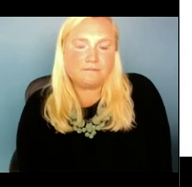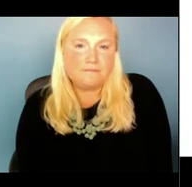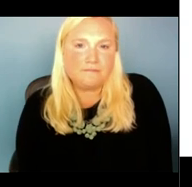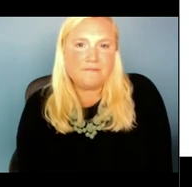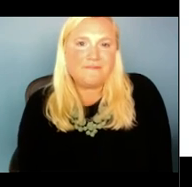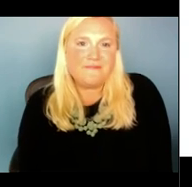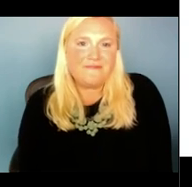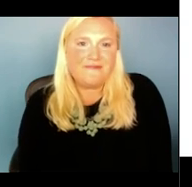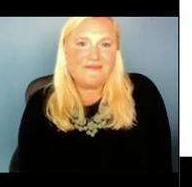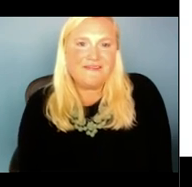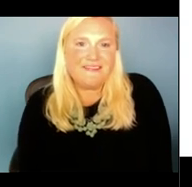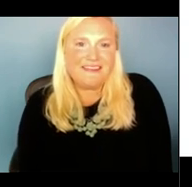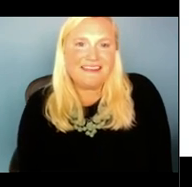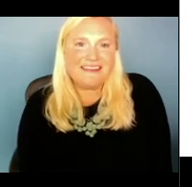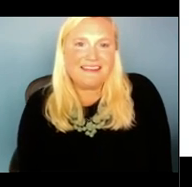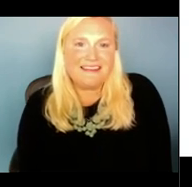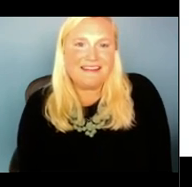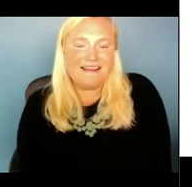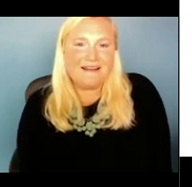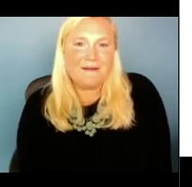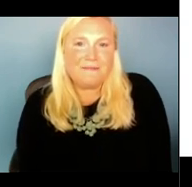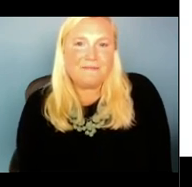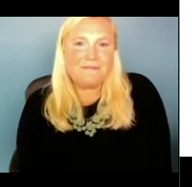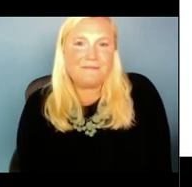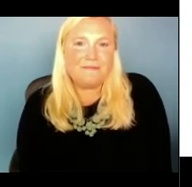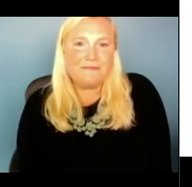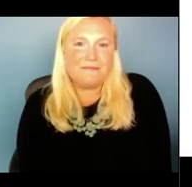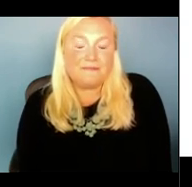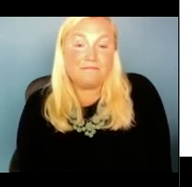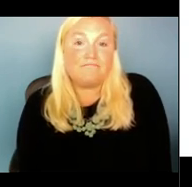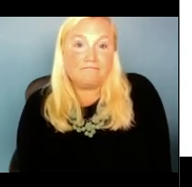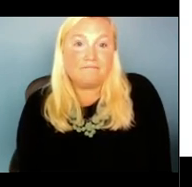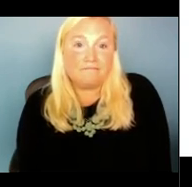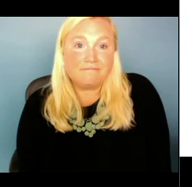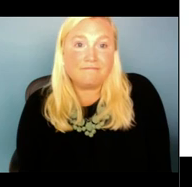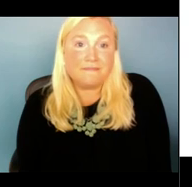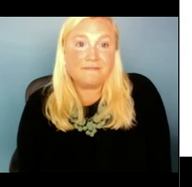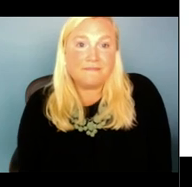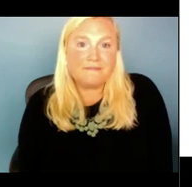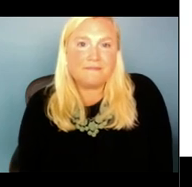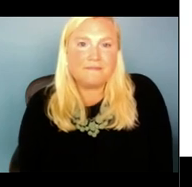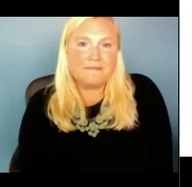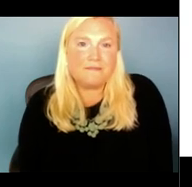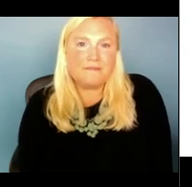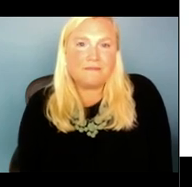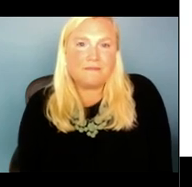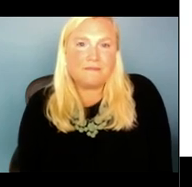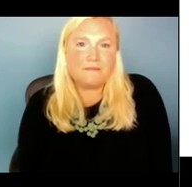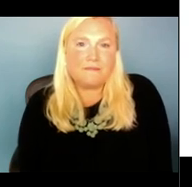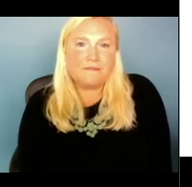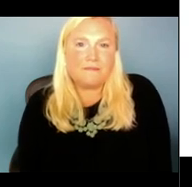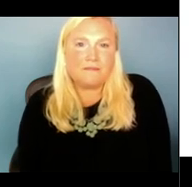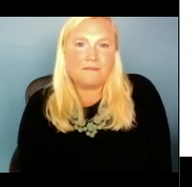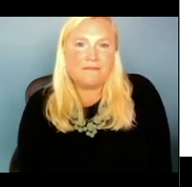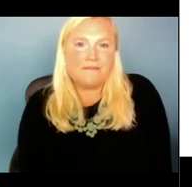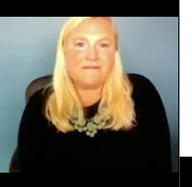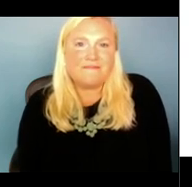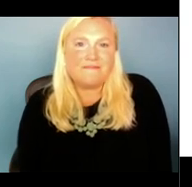pet peeve of mine. It doesn't apply just to stuttering, right? I mean, you'll hear people say, oh, that